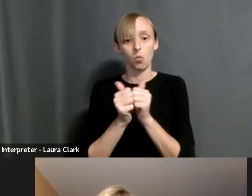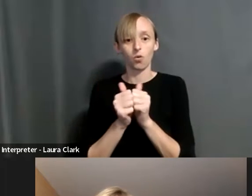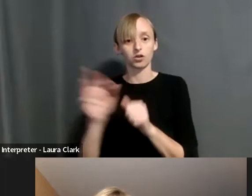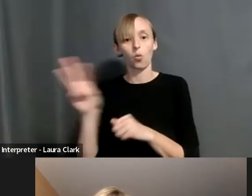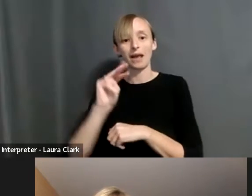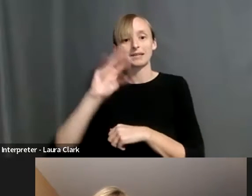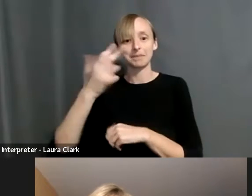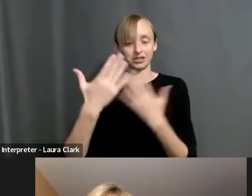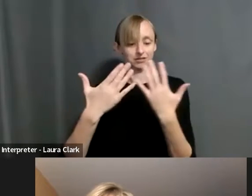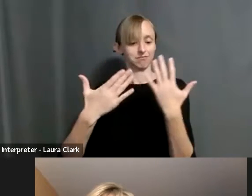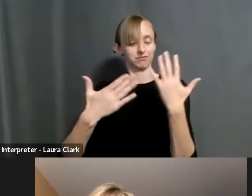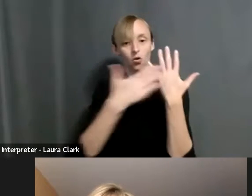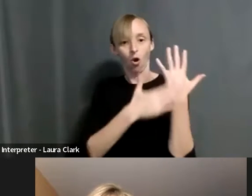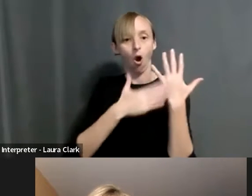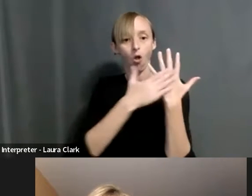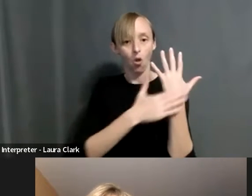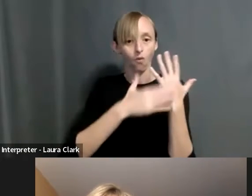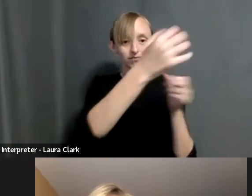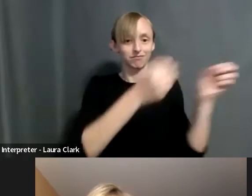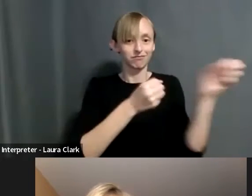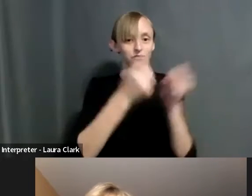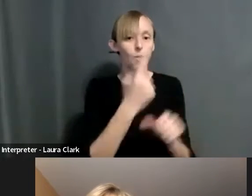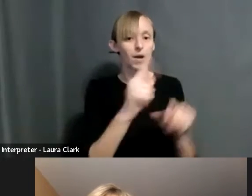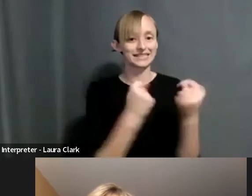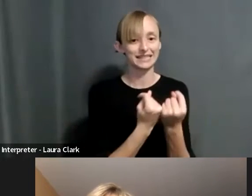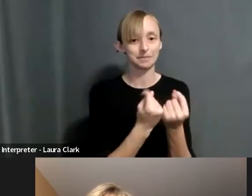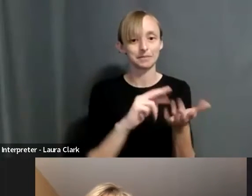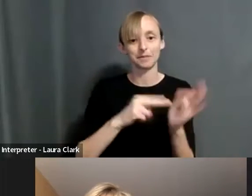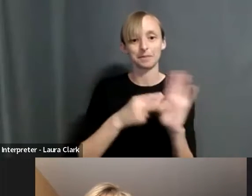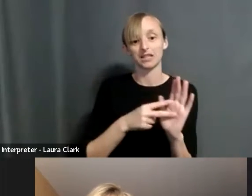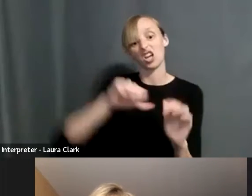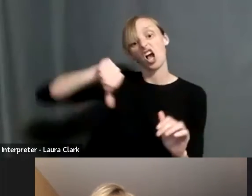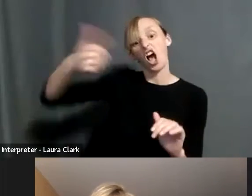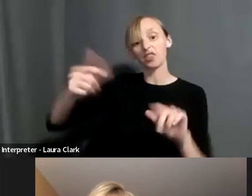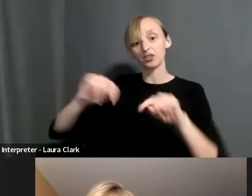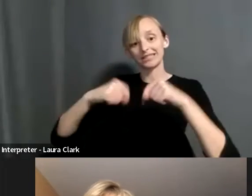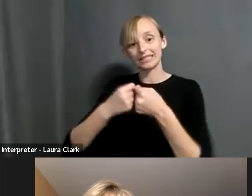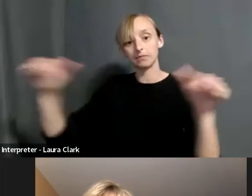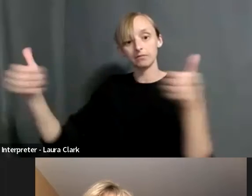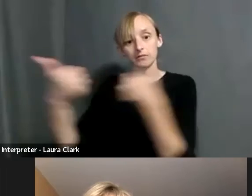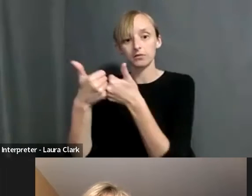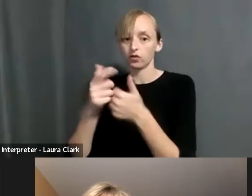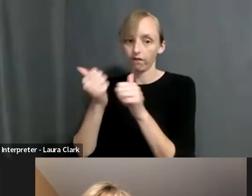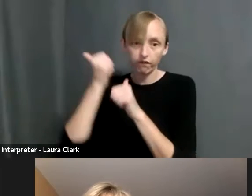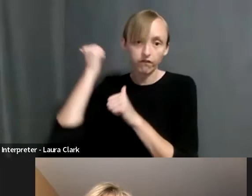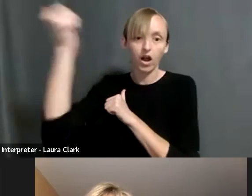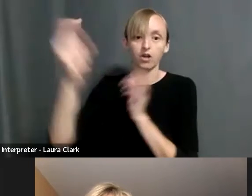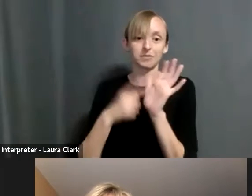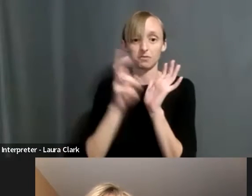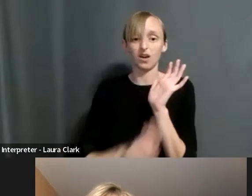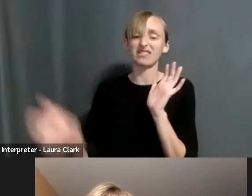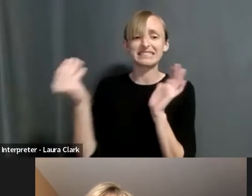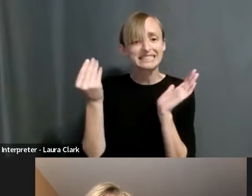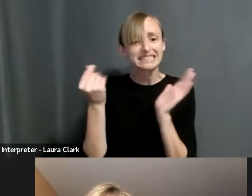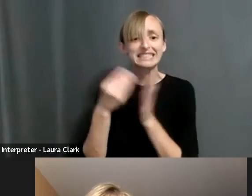area. So, when you have to travel with a team, it can get pretty expensive. So